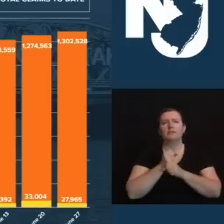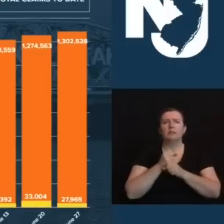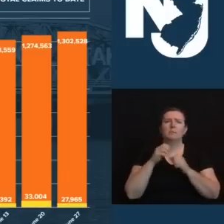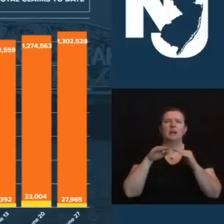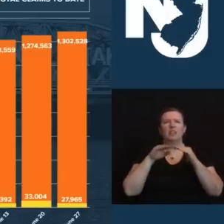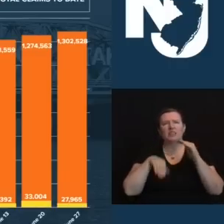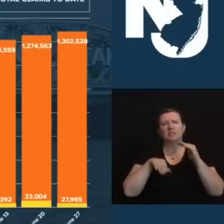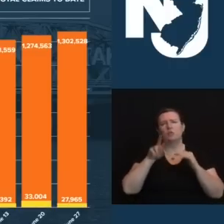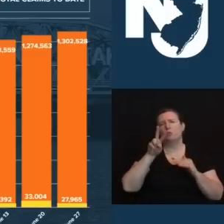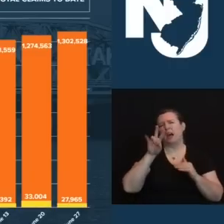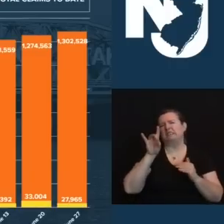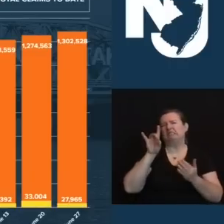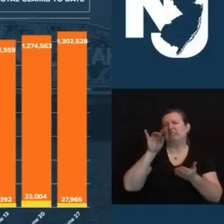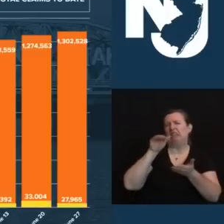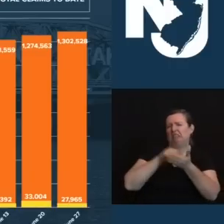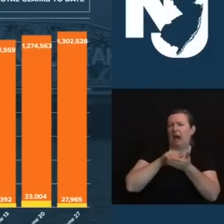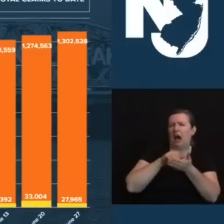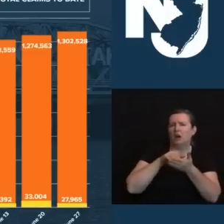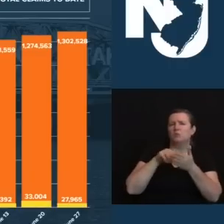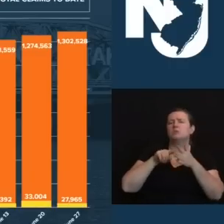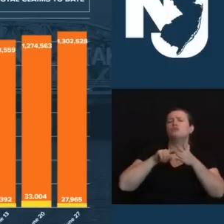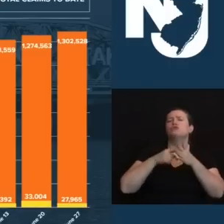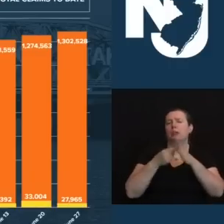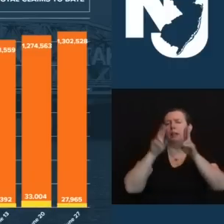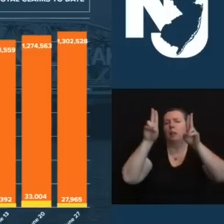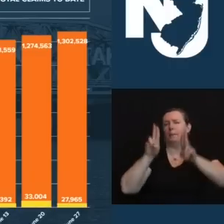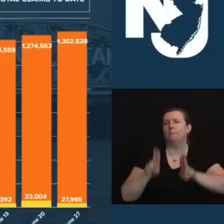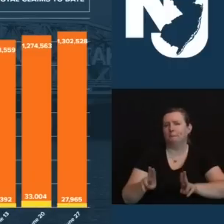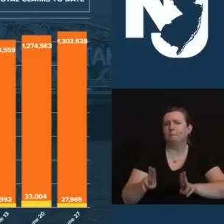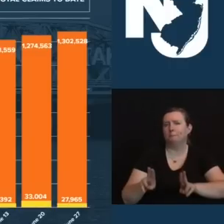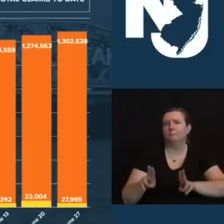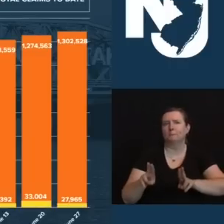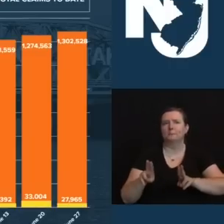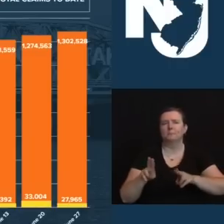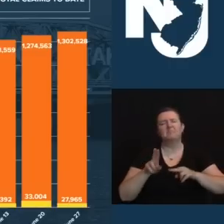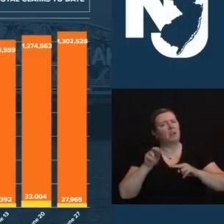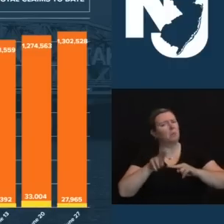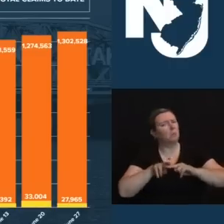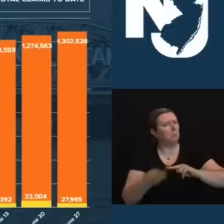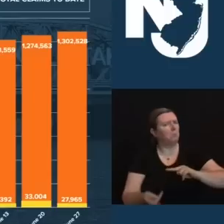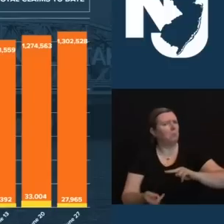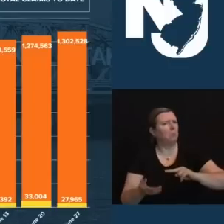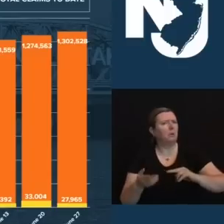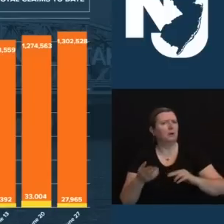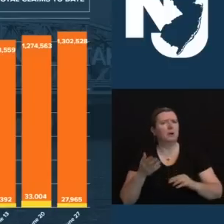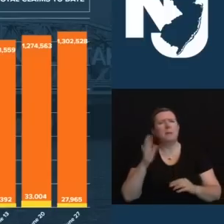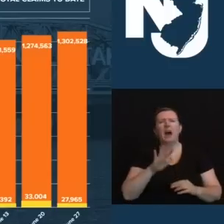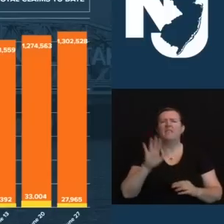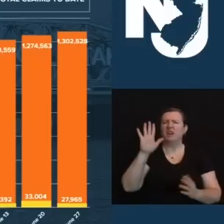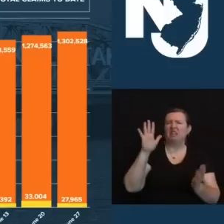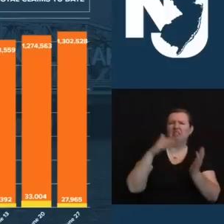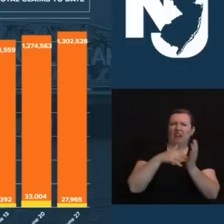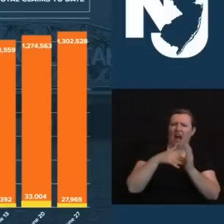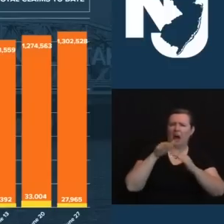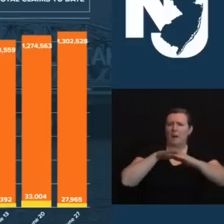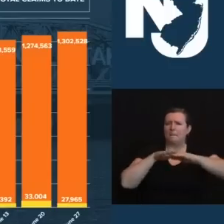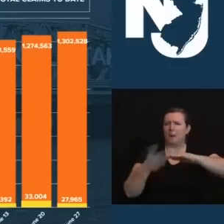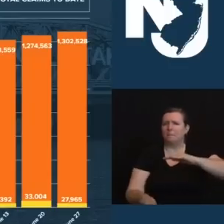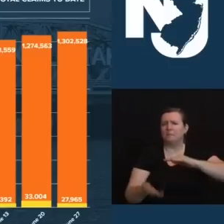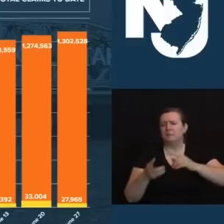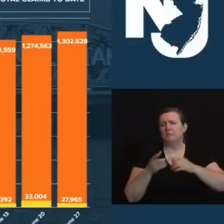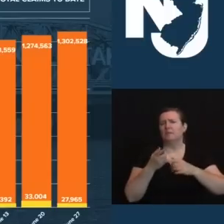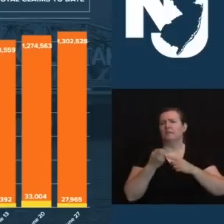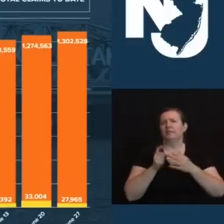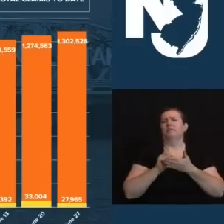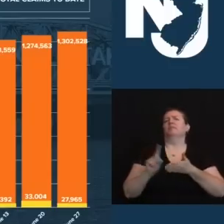28,000 initial claims last week, which is a decrease of roughly 5,000 from the week prior.